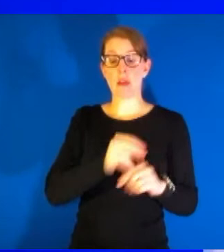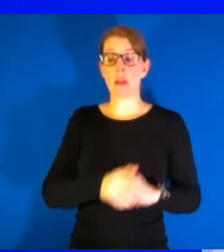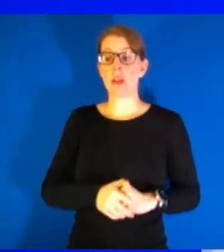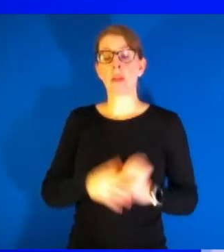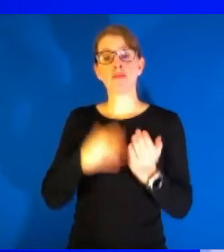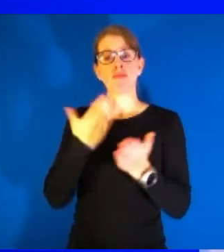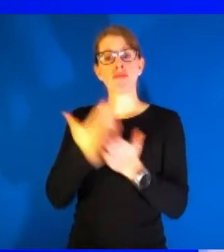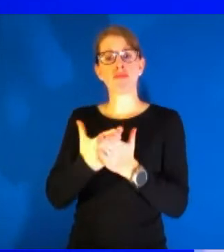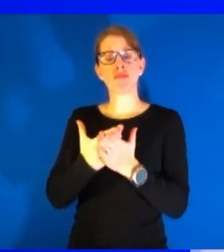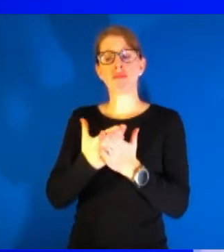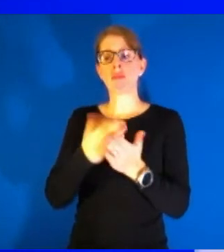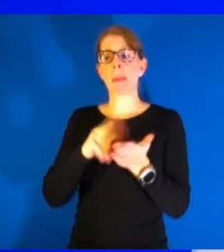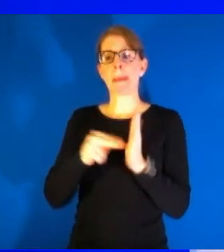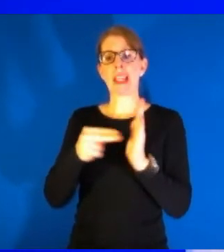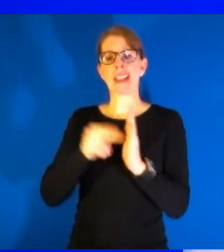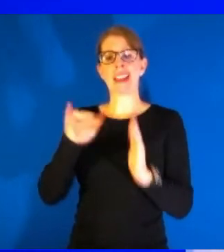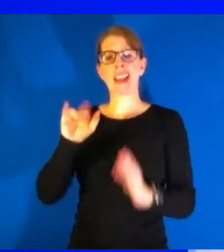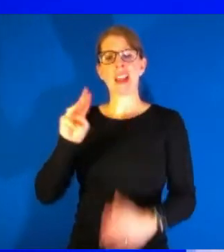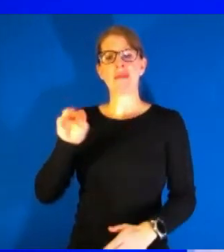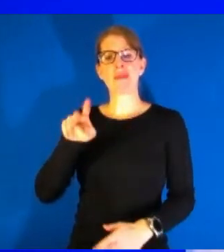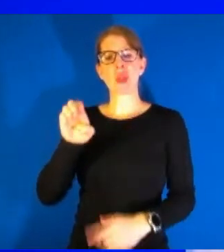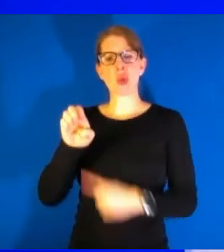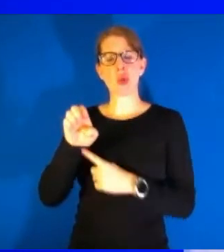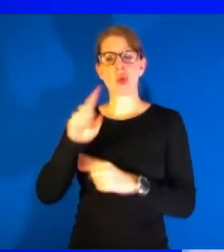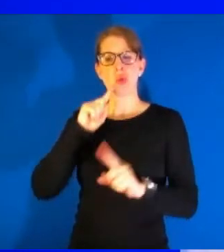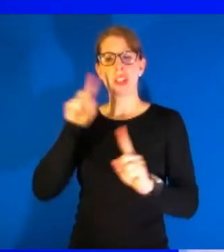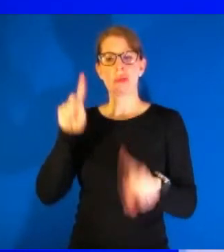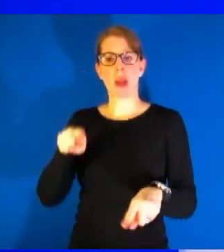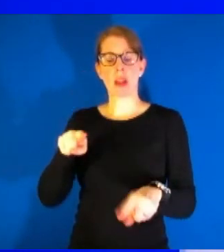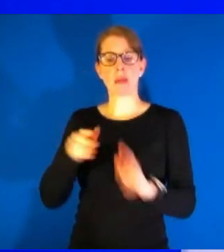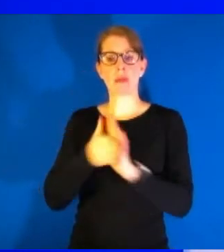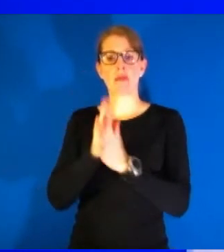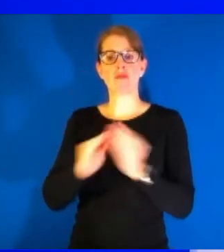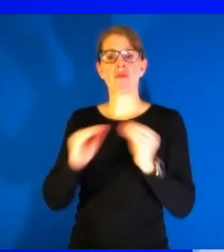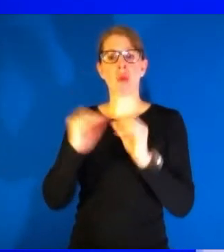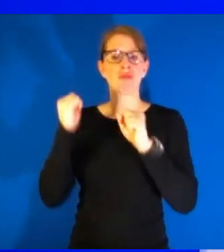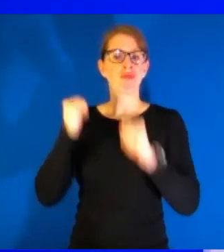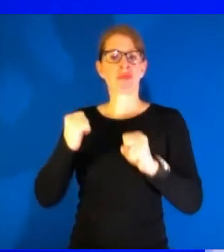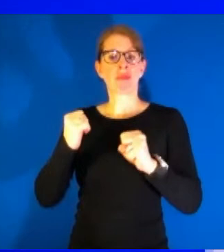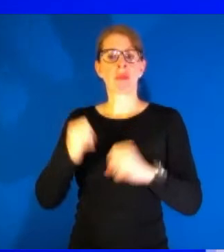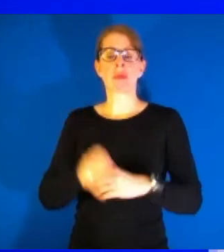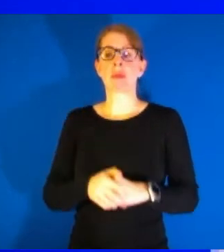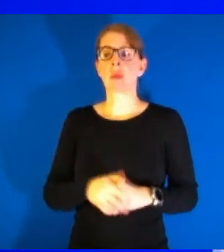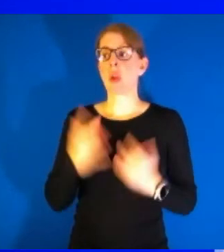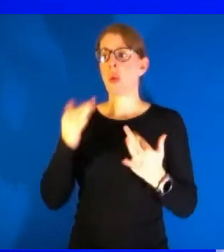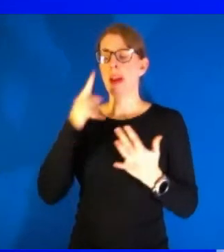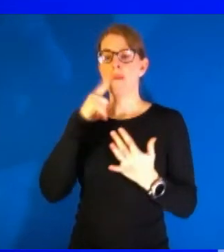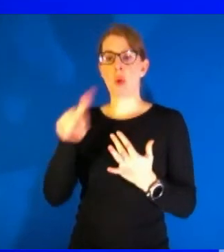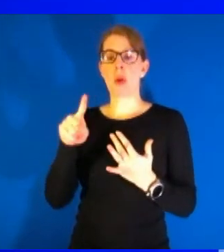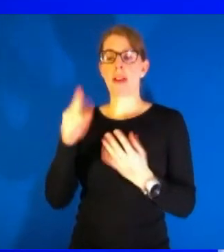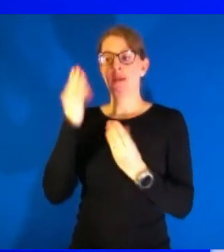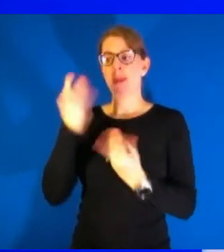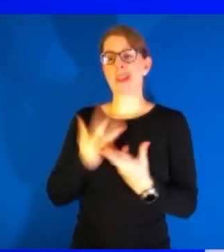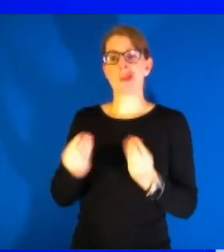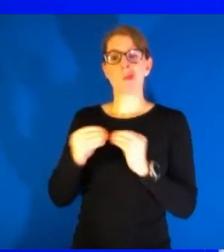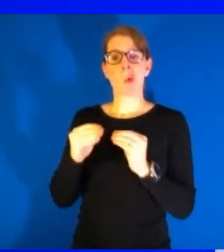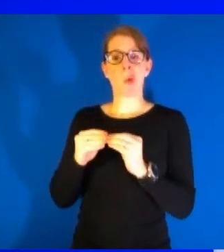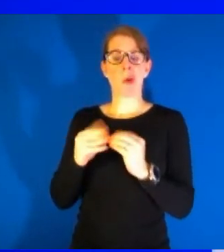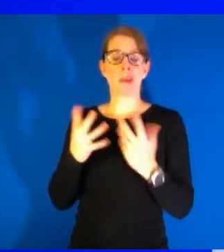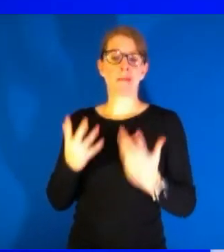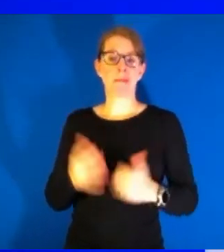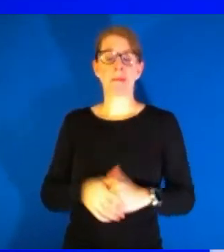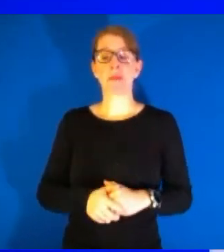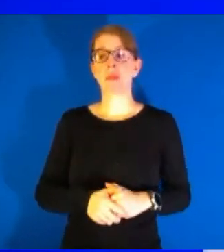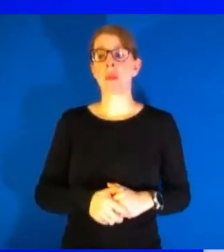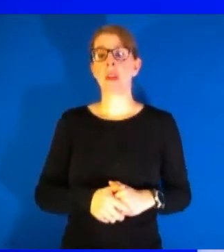your immune response. So unfortunately, we don't know, and I think we are waiting for that information. And the other thing is, well, if I'm